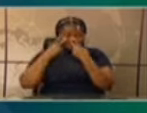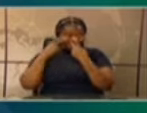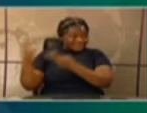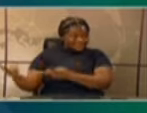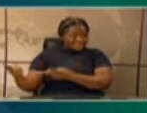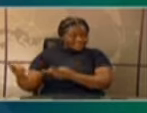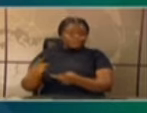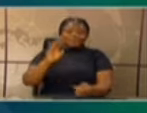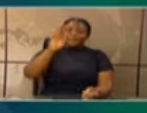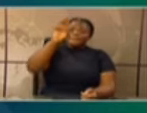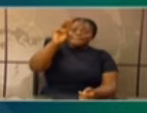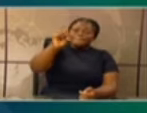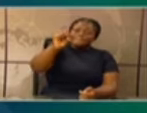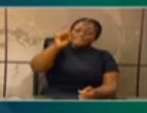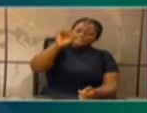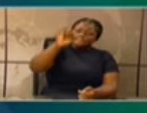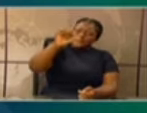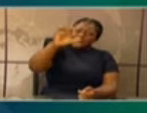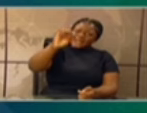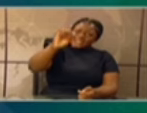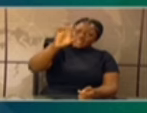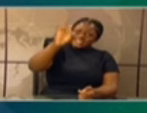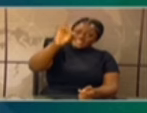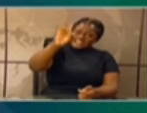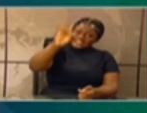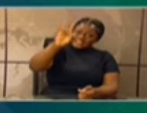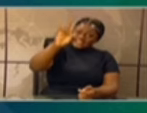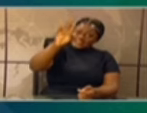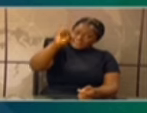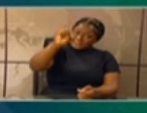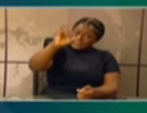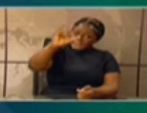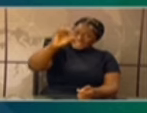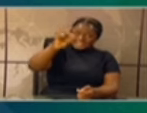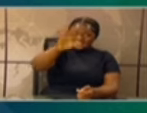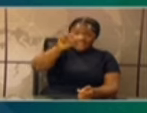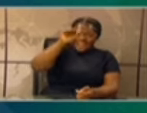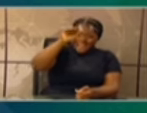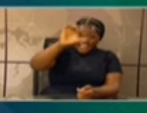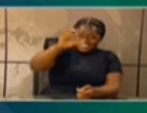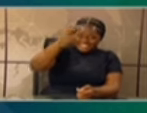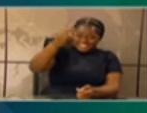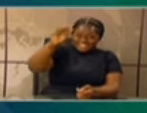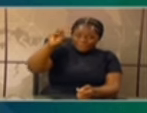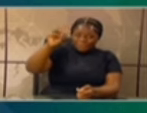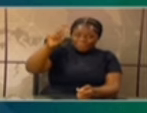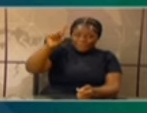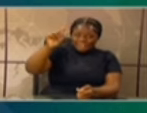Ufima 7 MSN Quatantra Porsche Gitwebi. The BI emitted them.